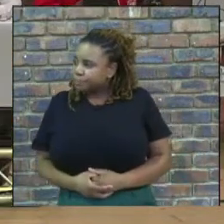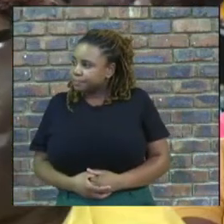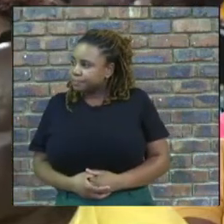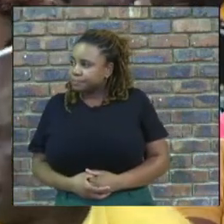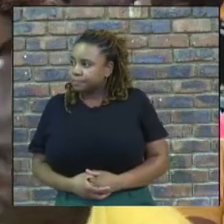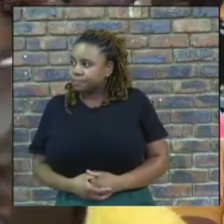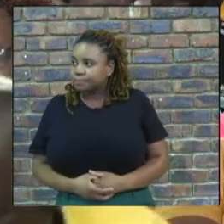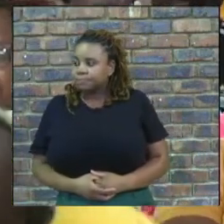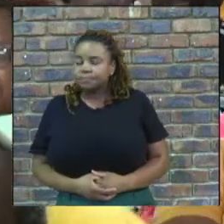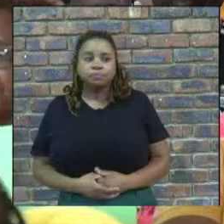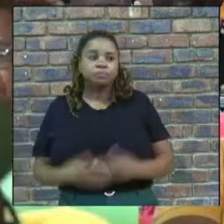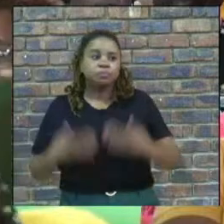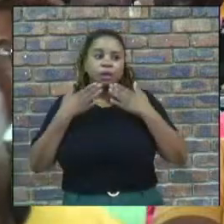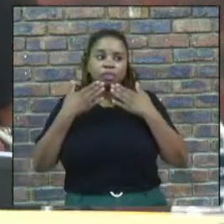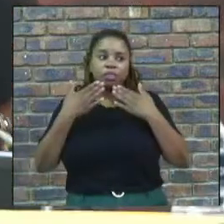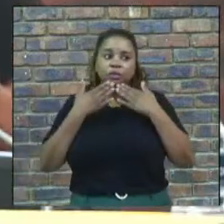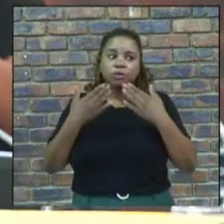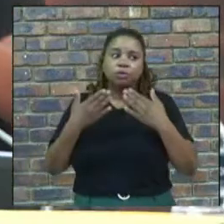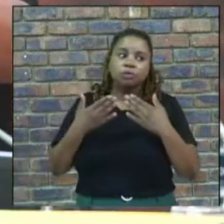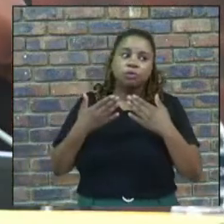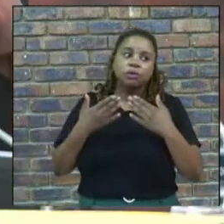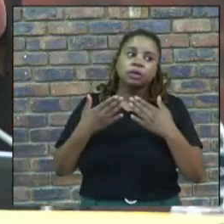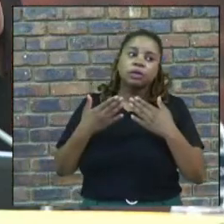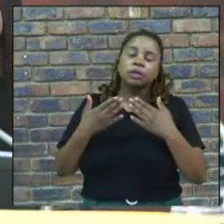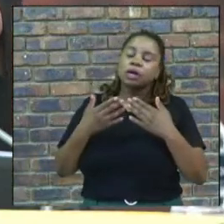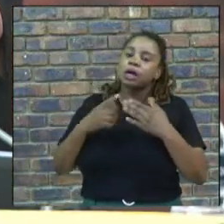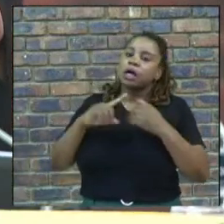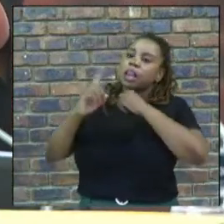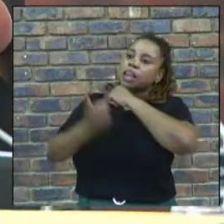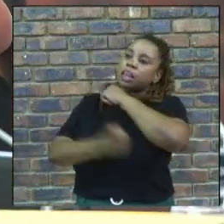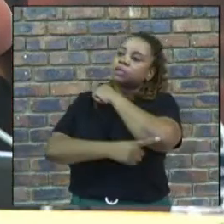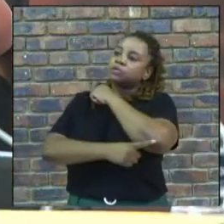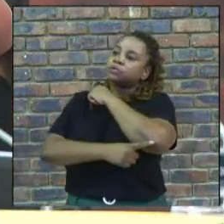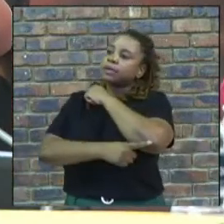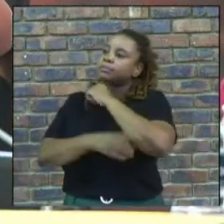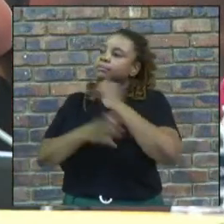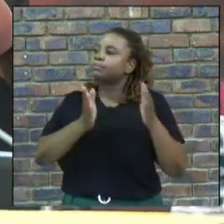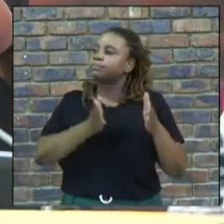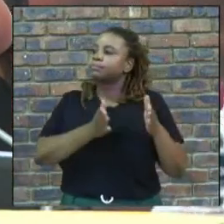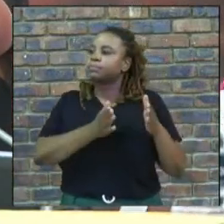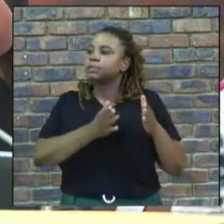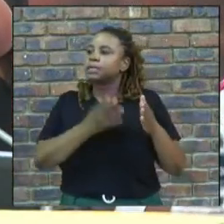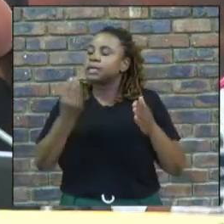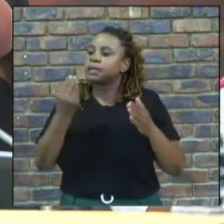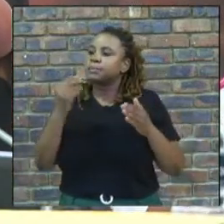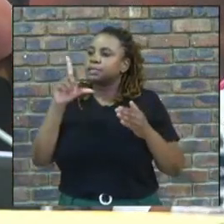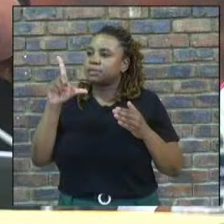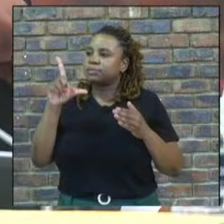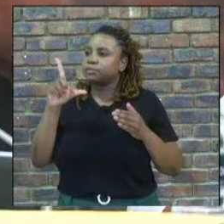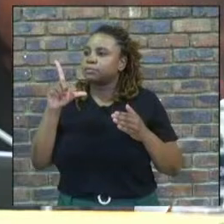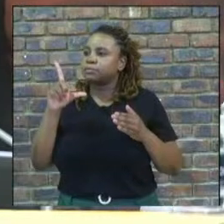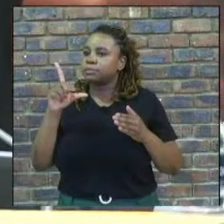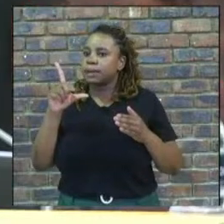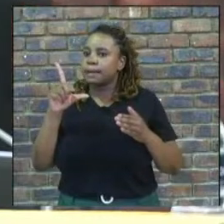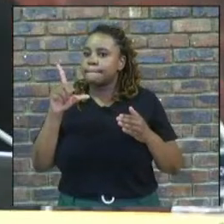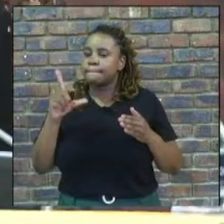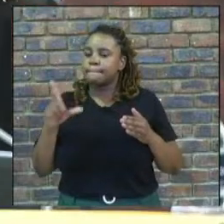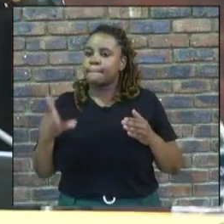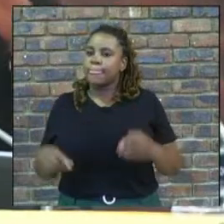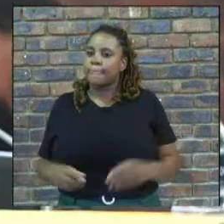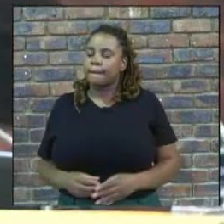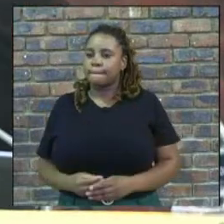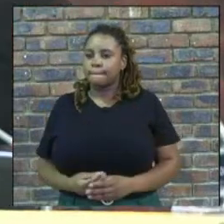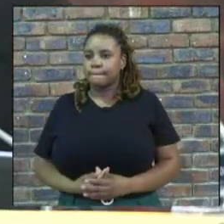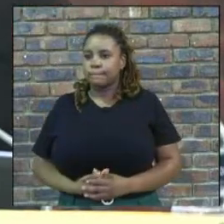Thank you very much, Brafies. Let's take the last one here. Number 7. And then we go to our